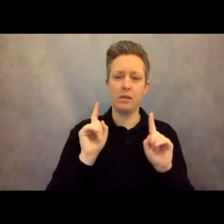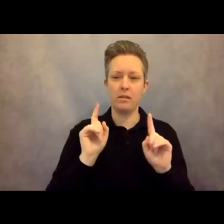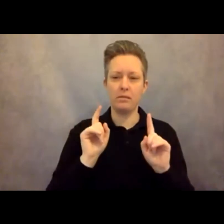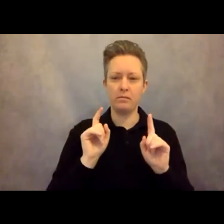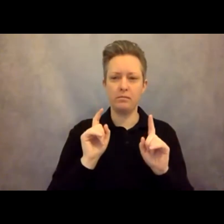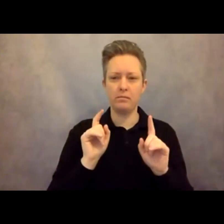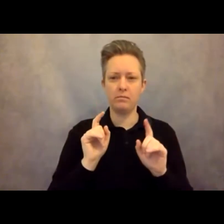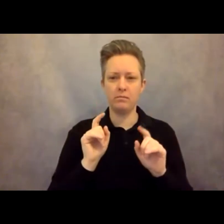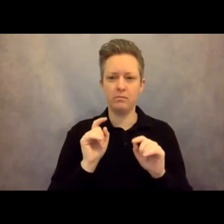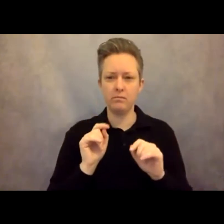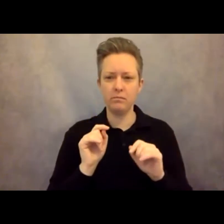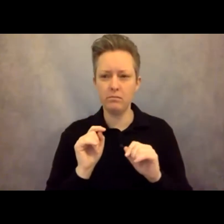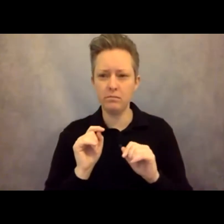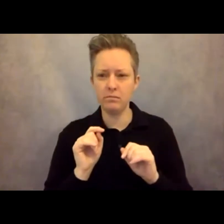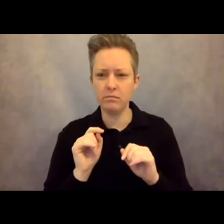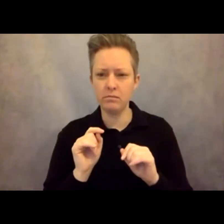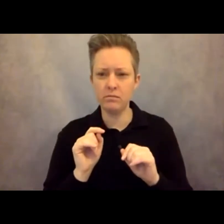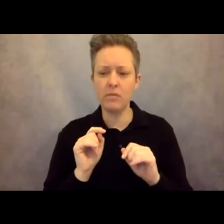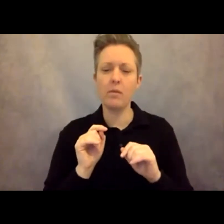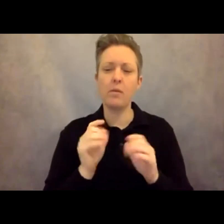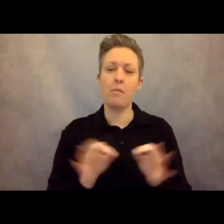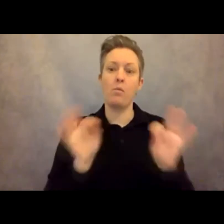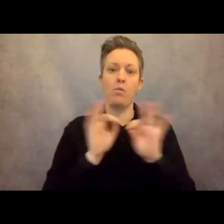I love that. What else?